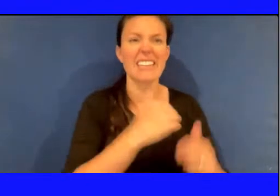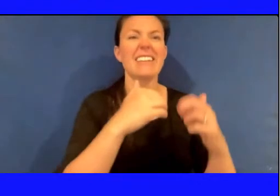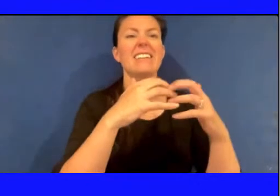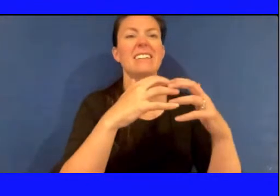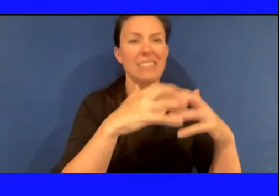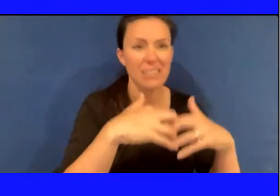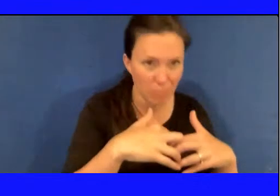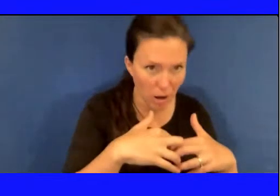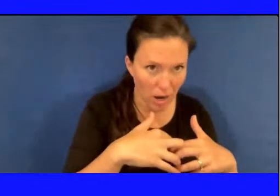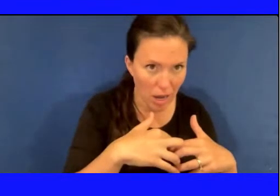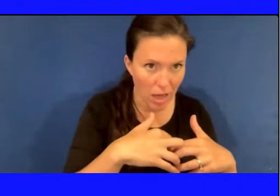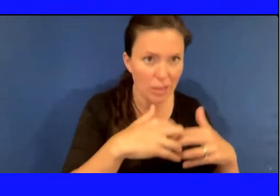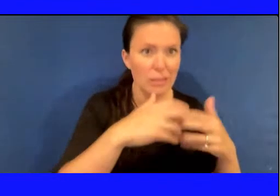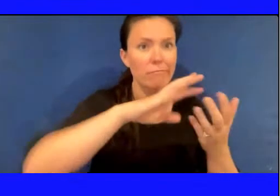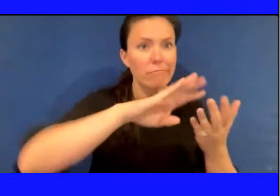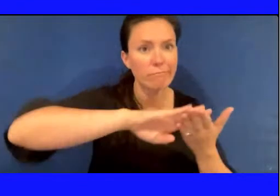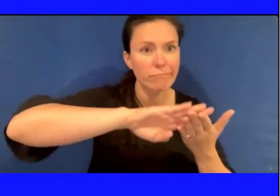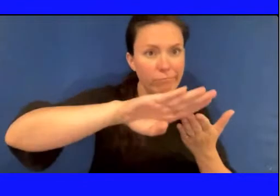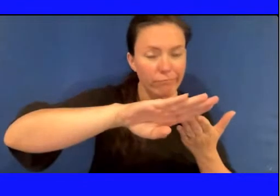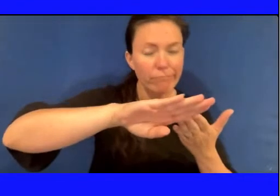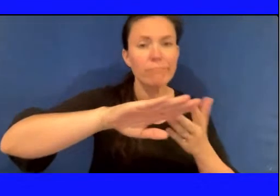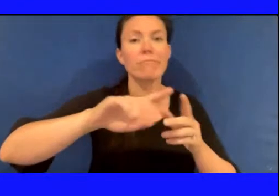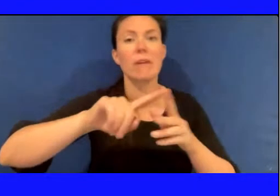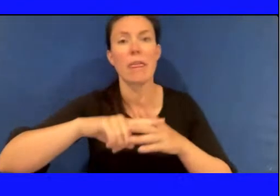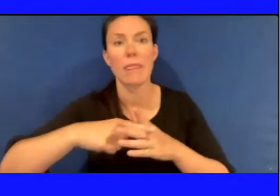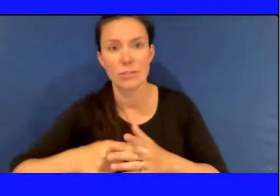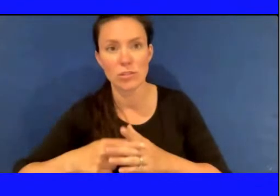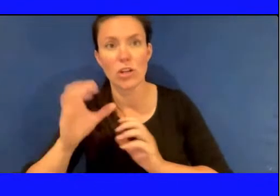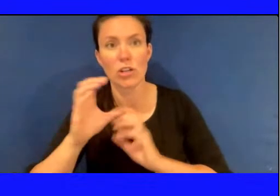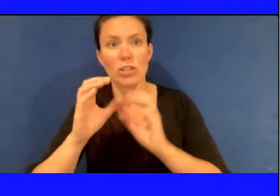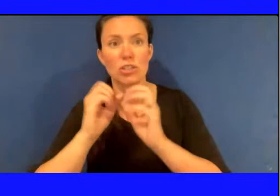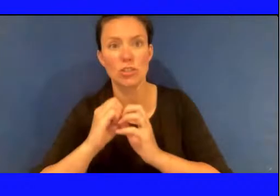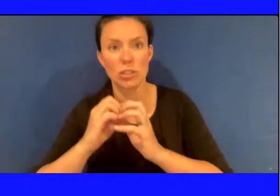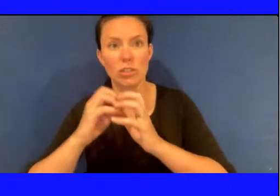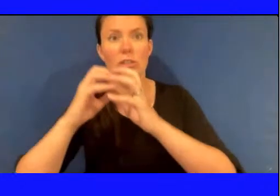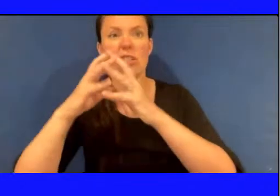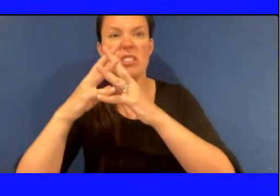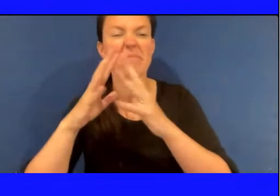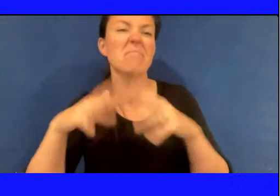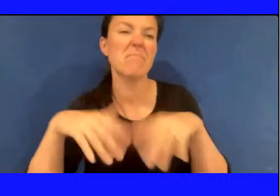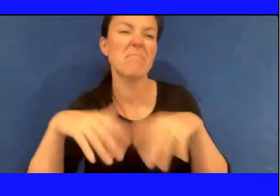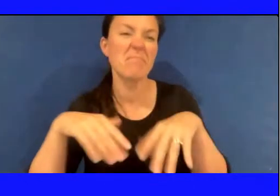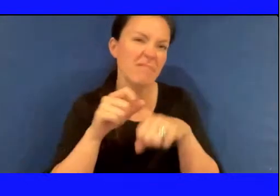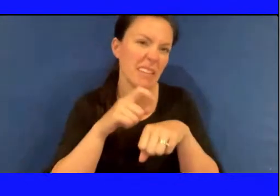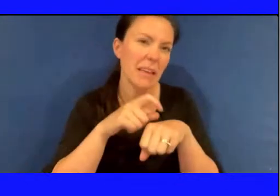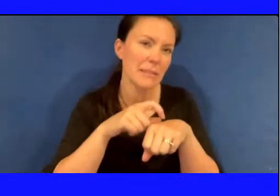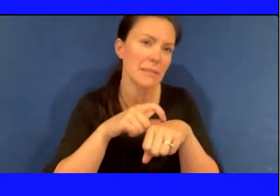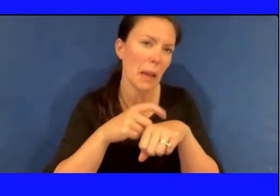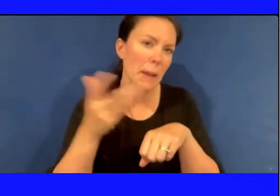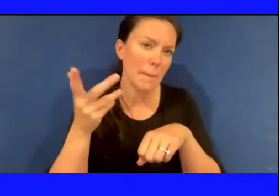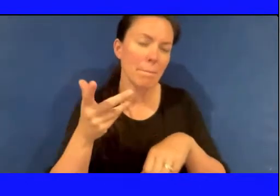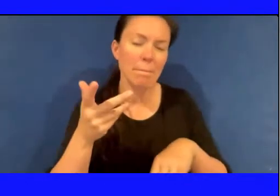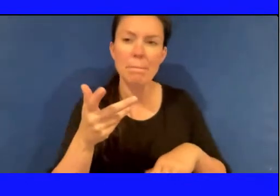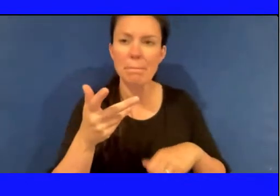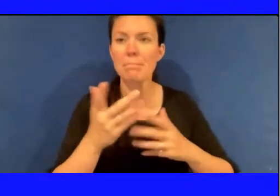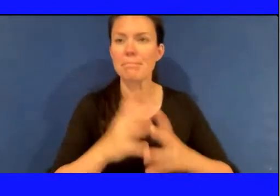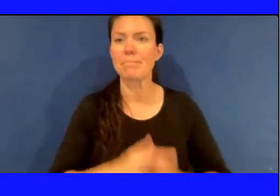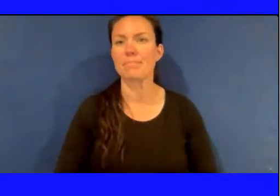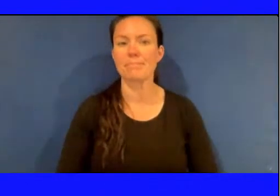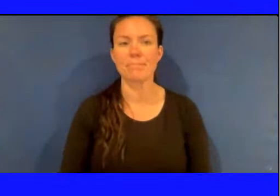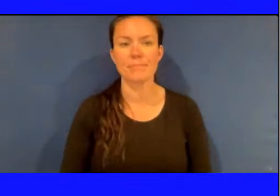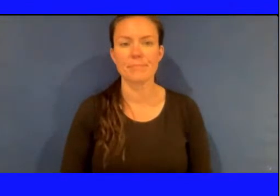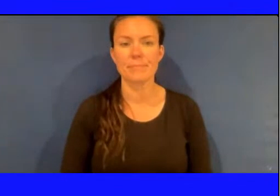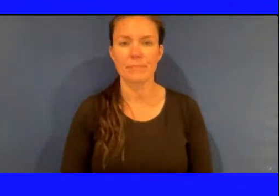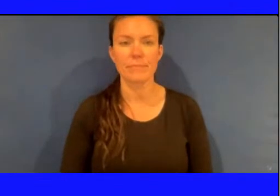and then start construction. So that orients you to the site.